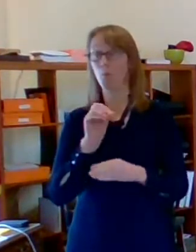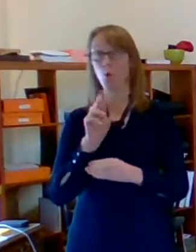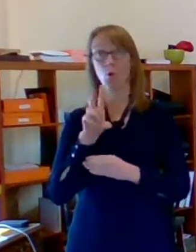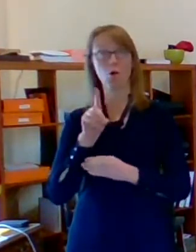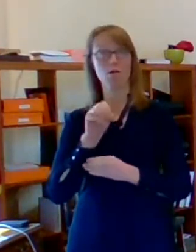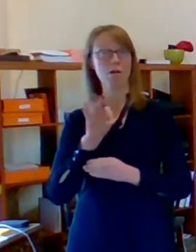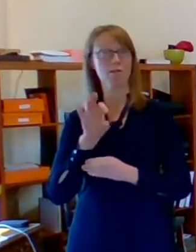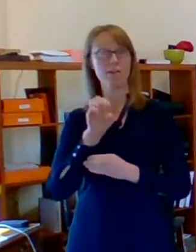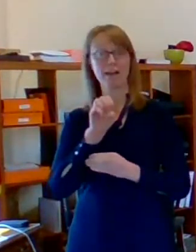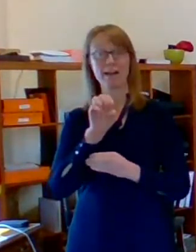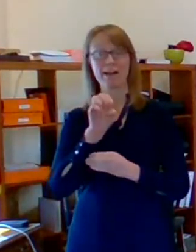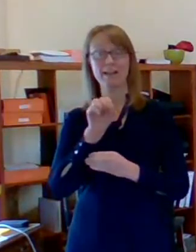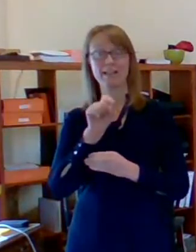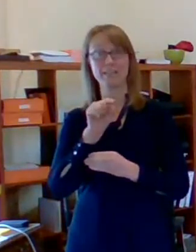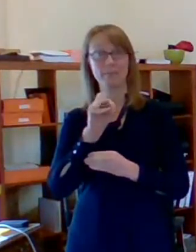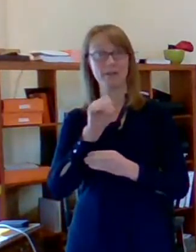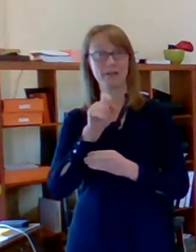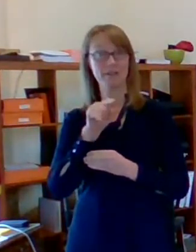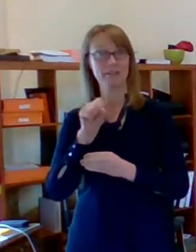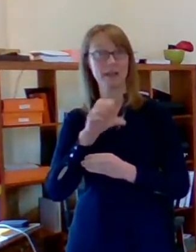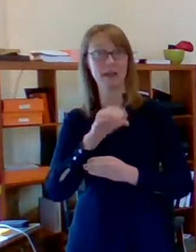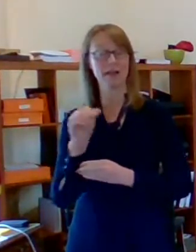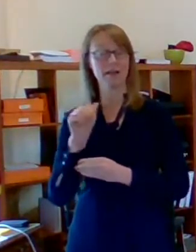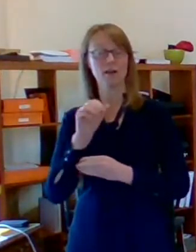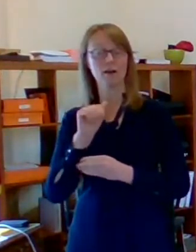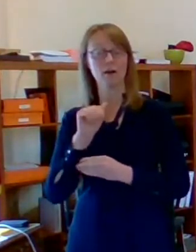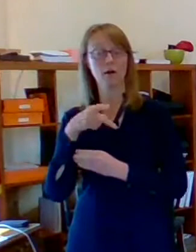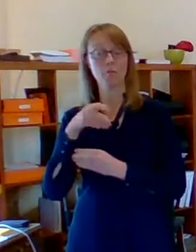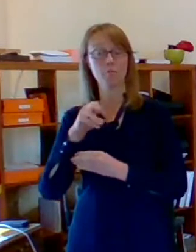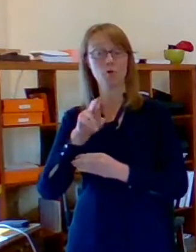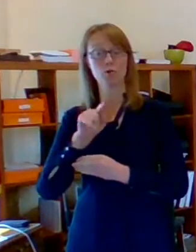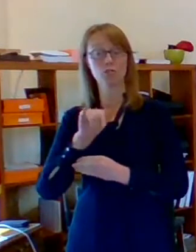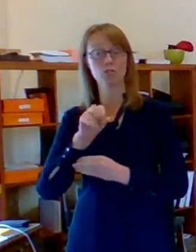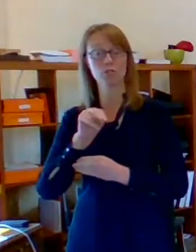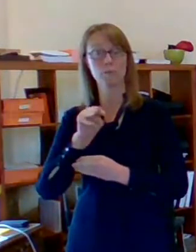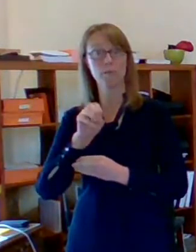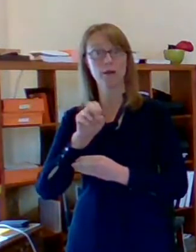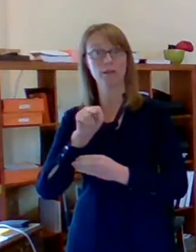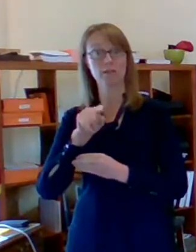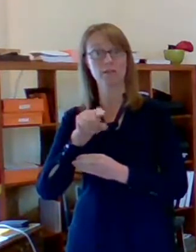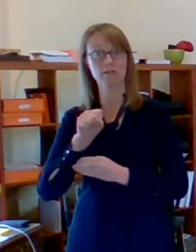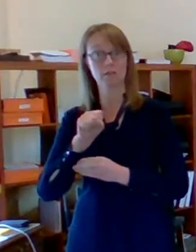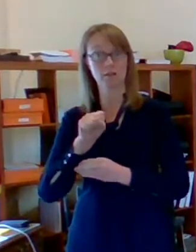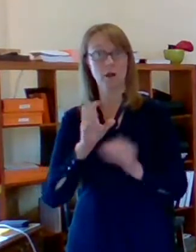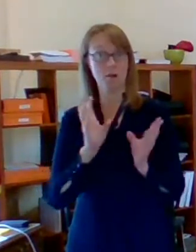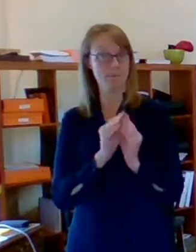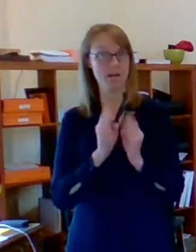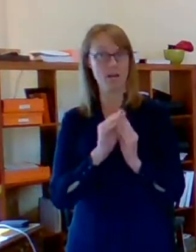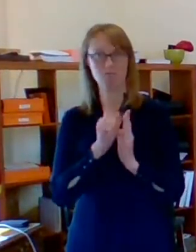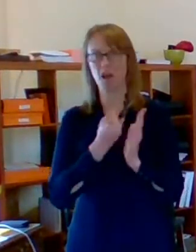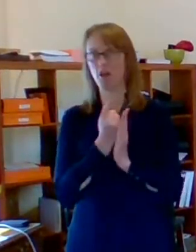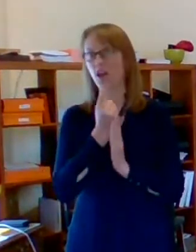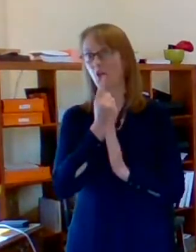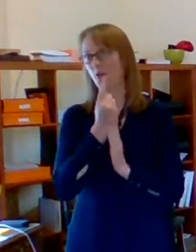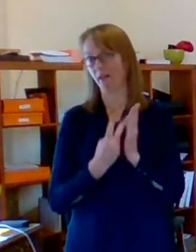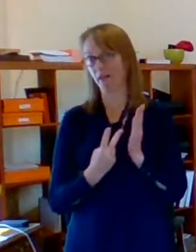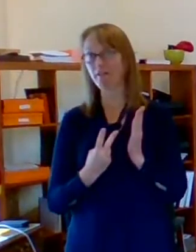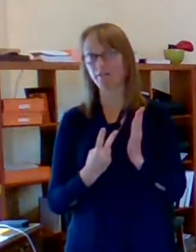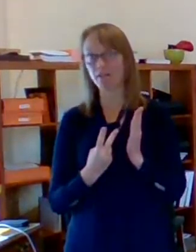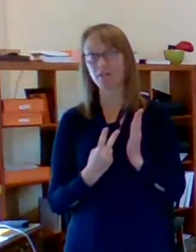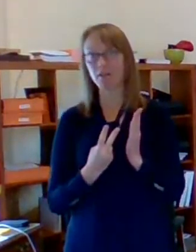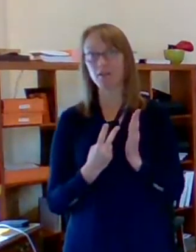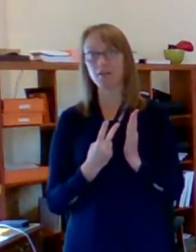It's a pretty long meeting, about an hour and a half. It's not always that long, but we had